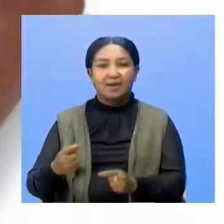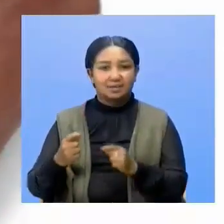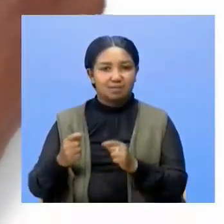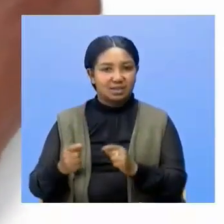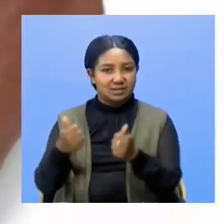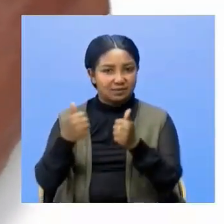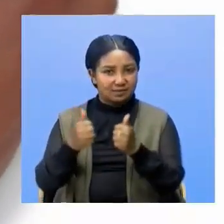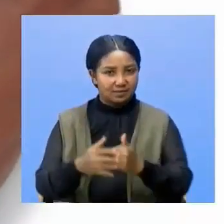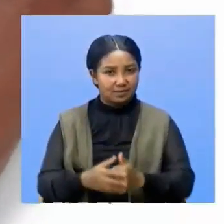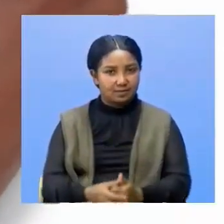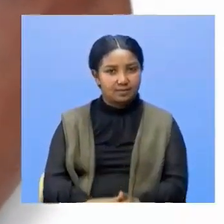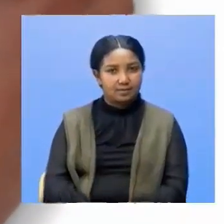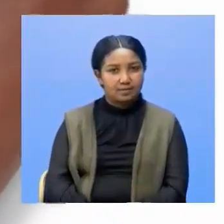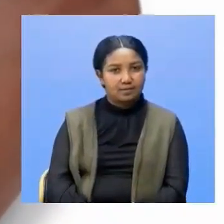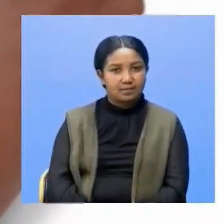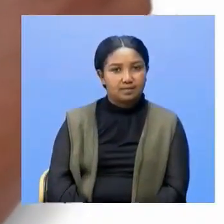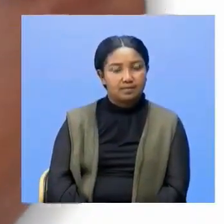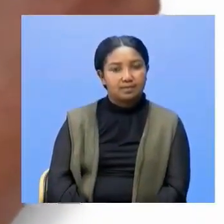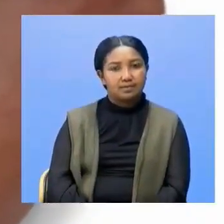expensive.